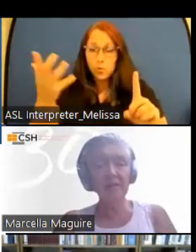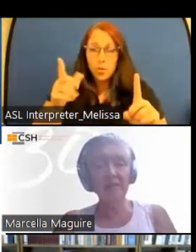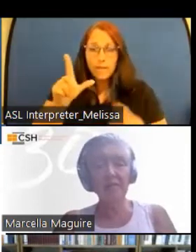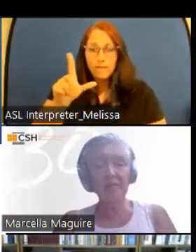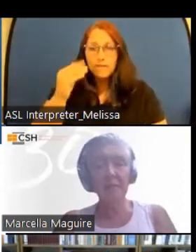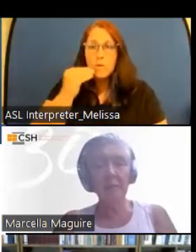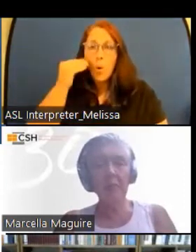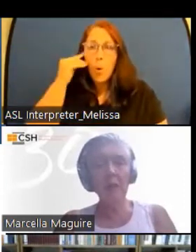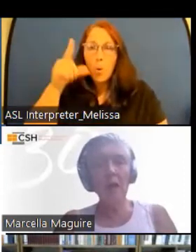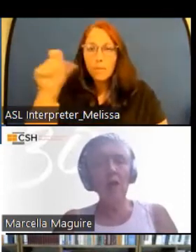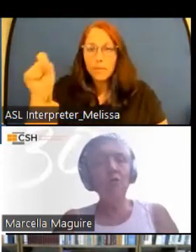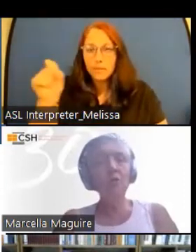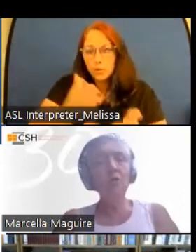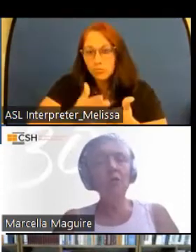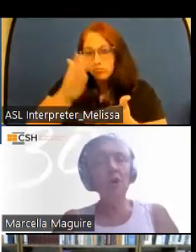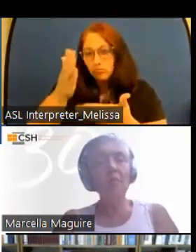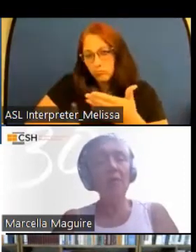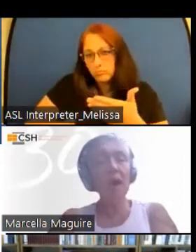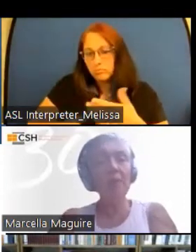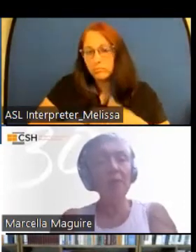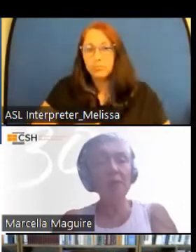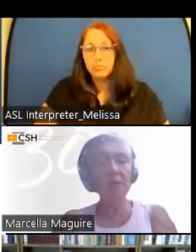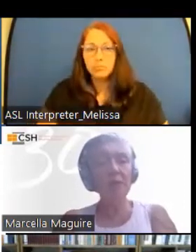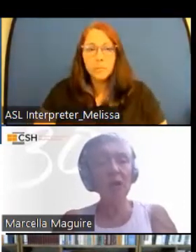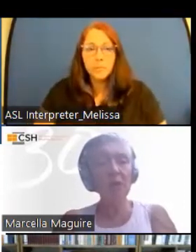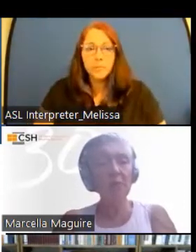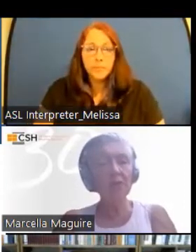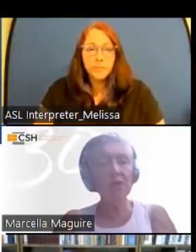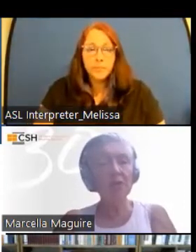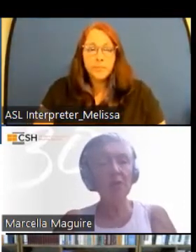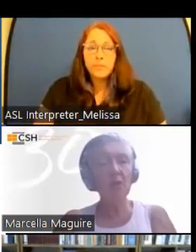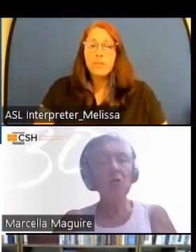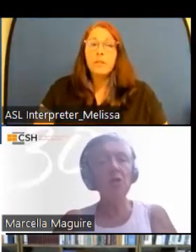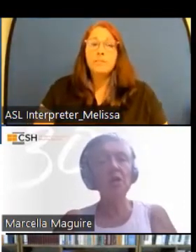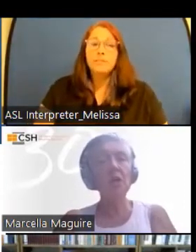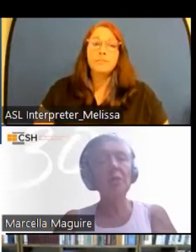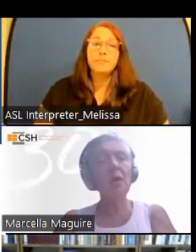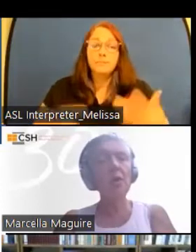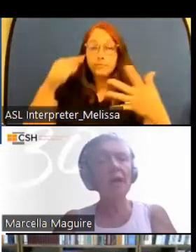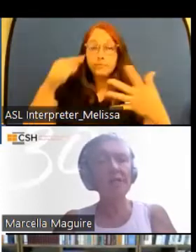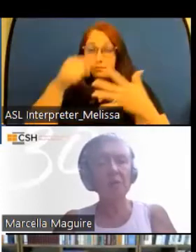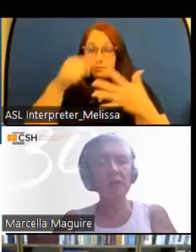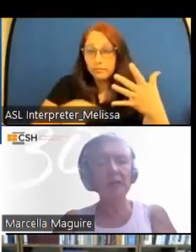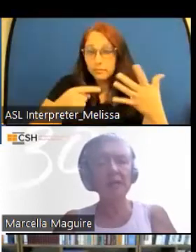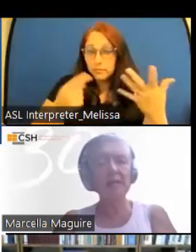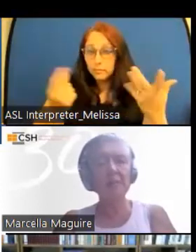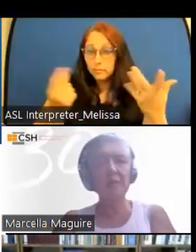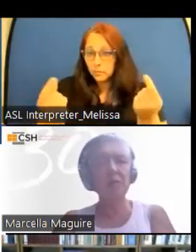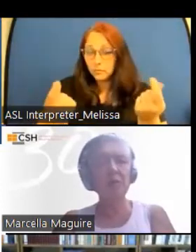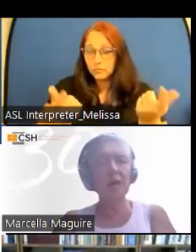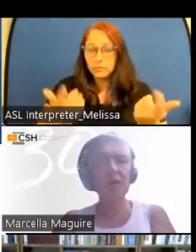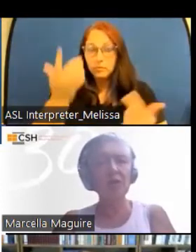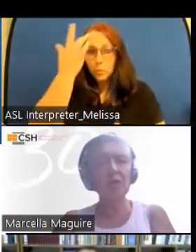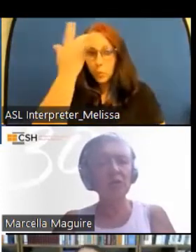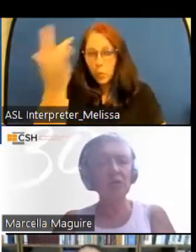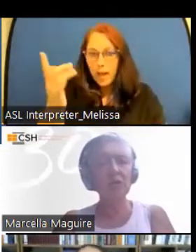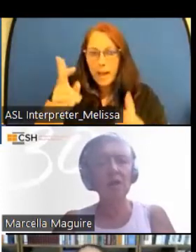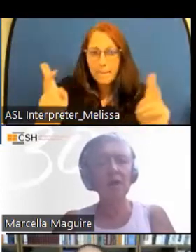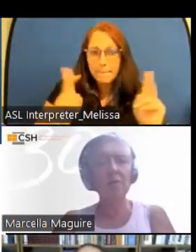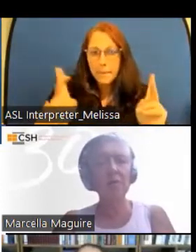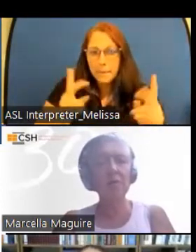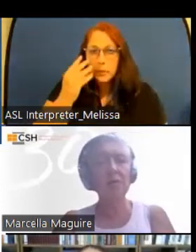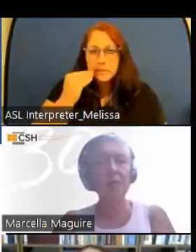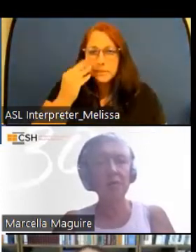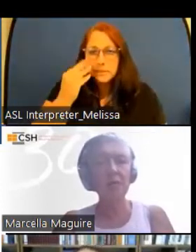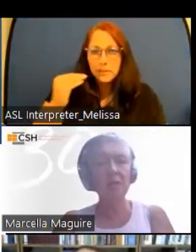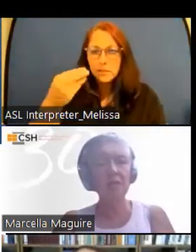please. So we're going to talk about why people experiencing homelessness. We're going to talk about why it's more likely that people who are aging or low income